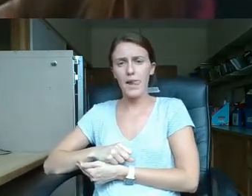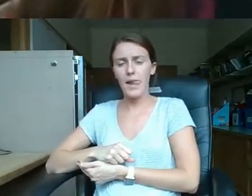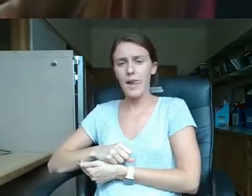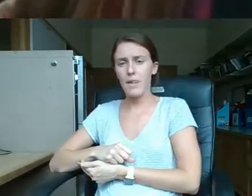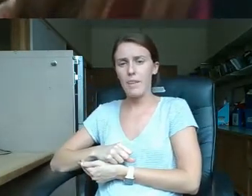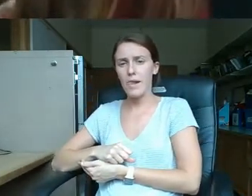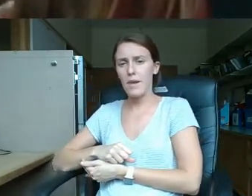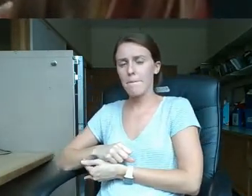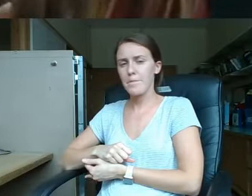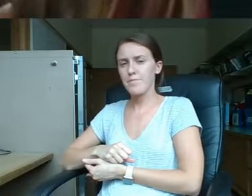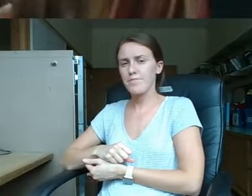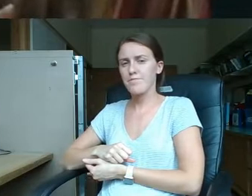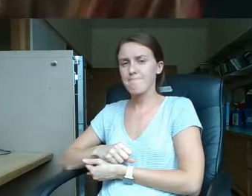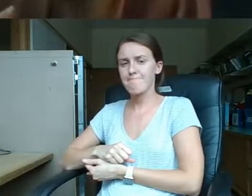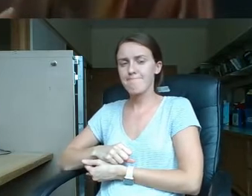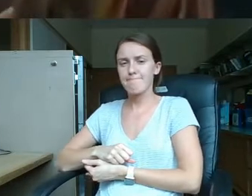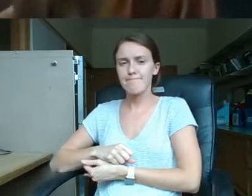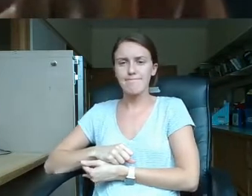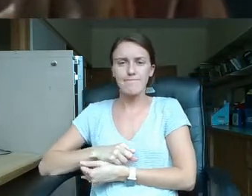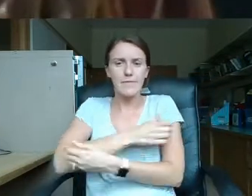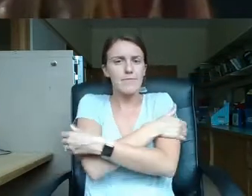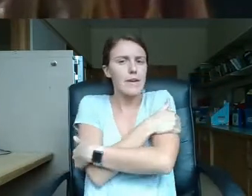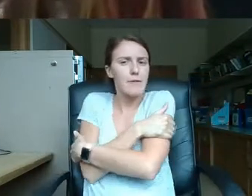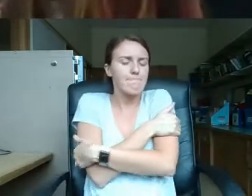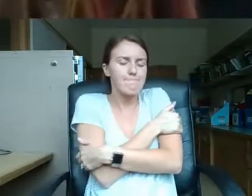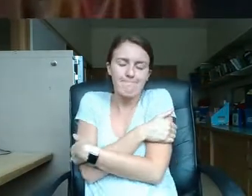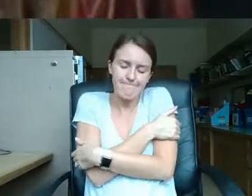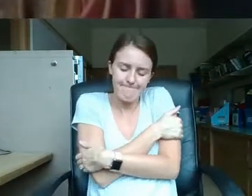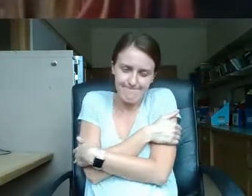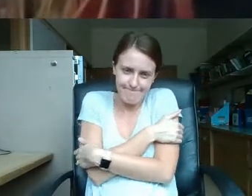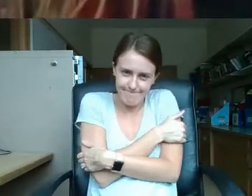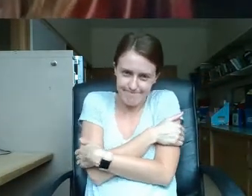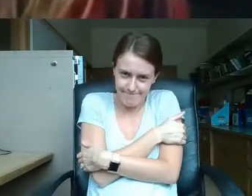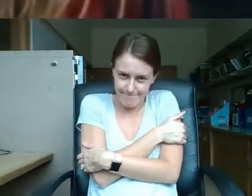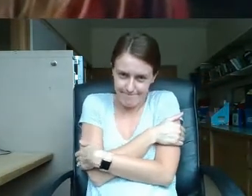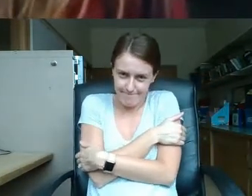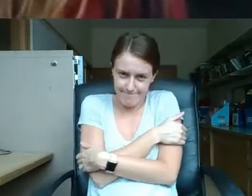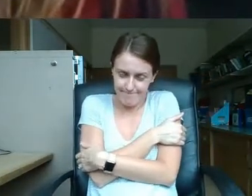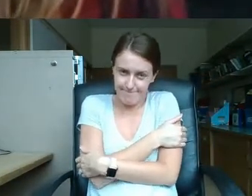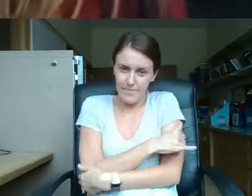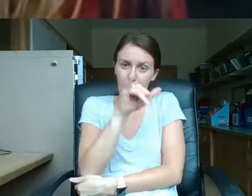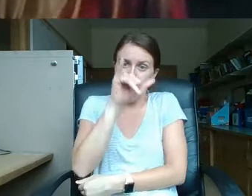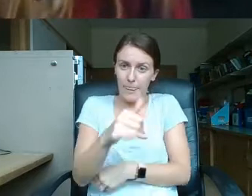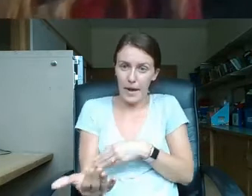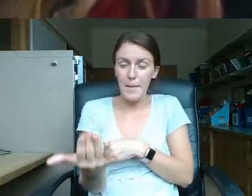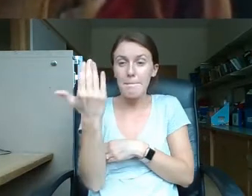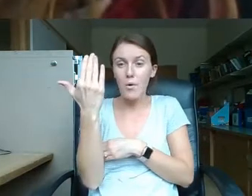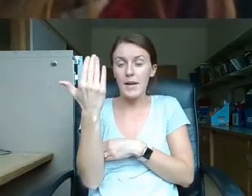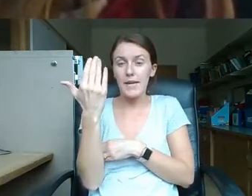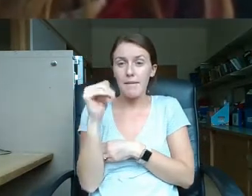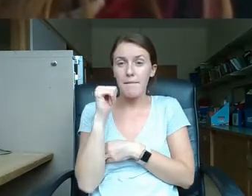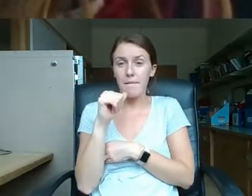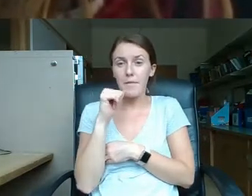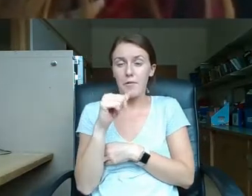him an affectionate squeeze. She gave him a hug. That very morning, Lisa